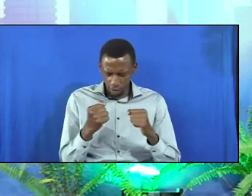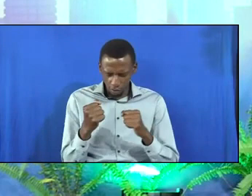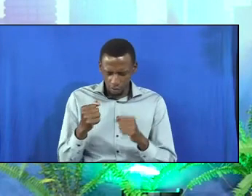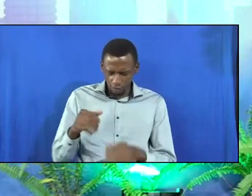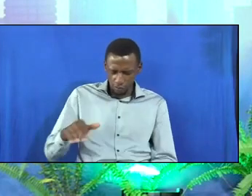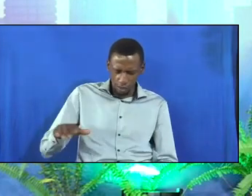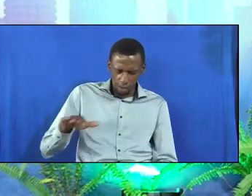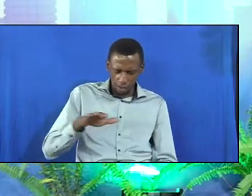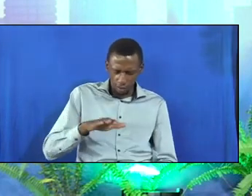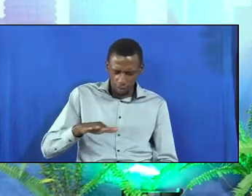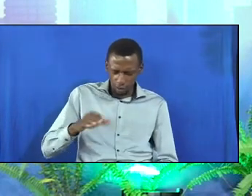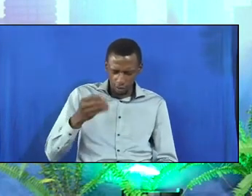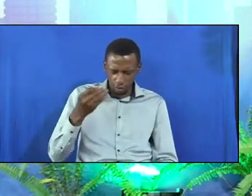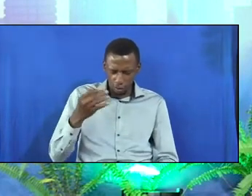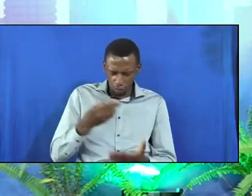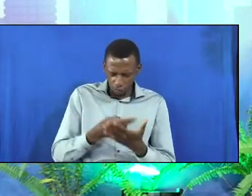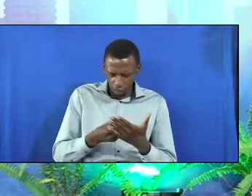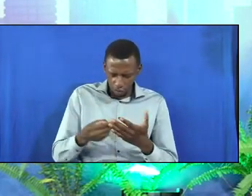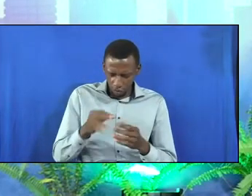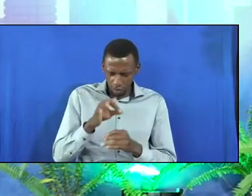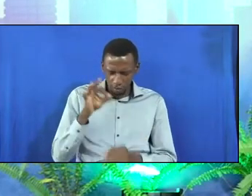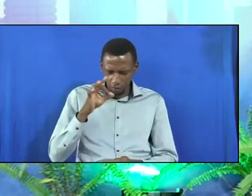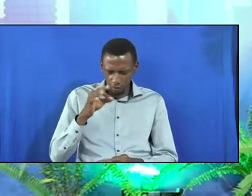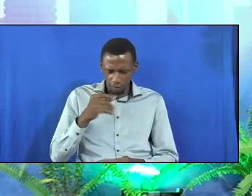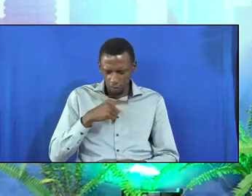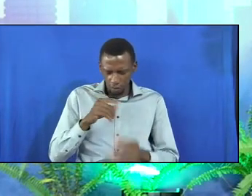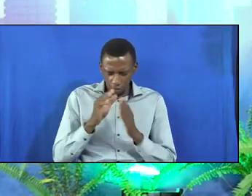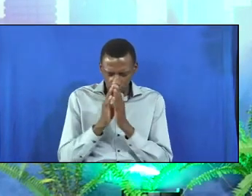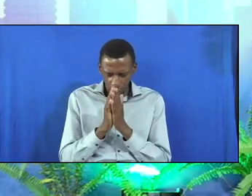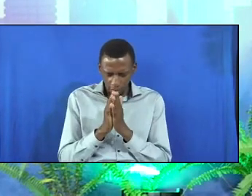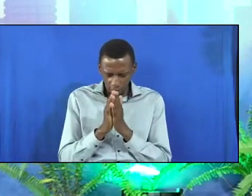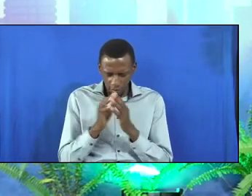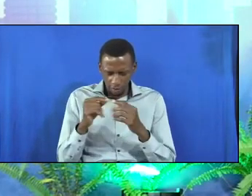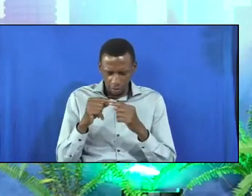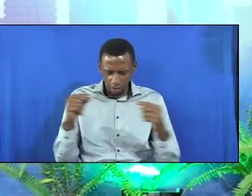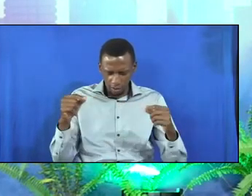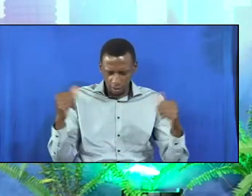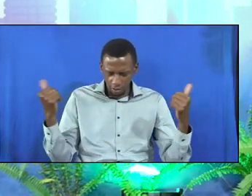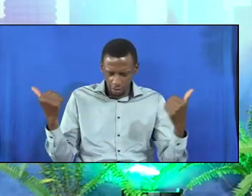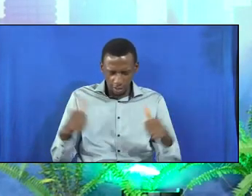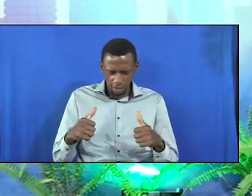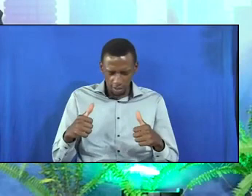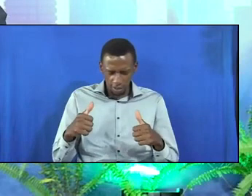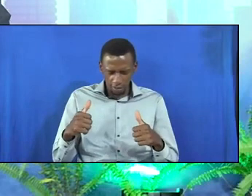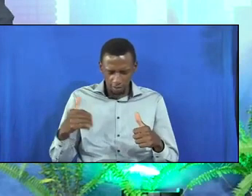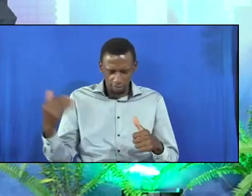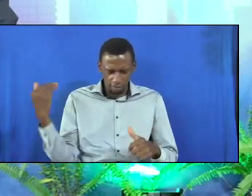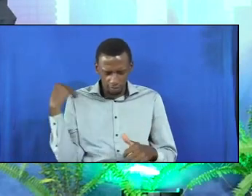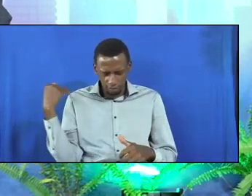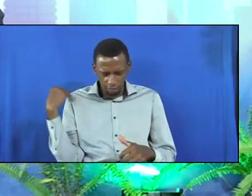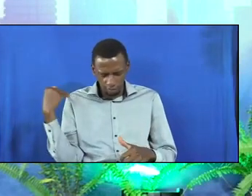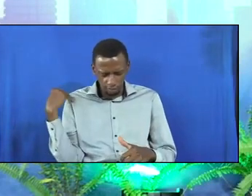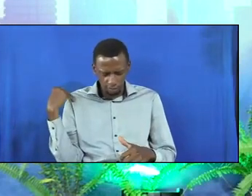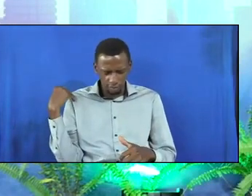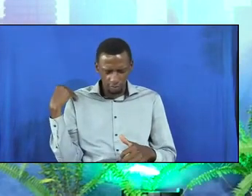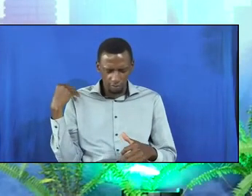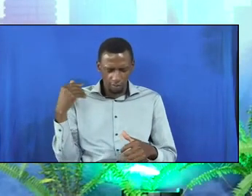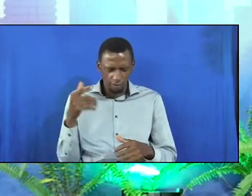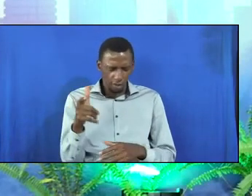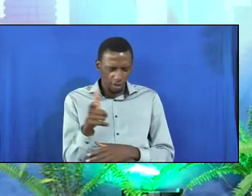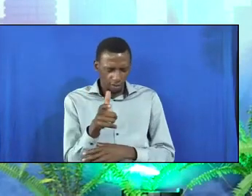Spirit. We pray, Lord, also against any form of distractions. The media